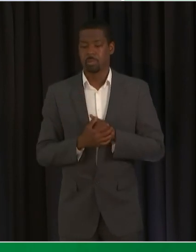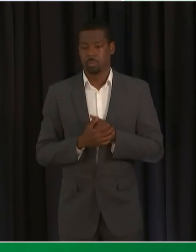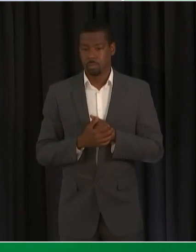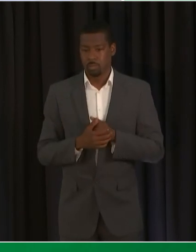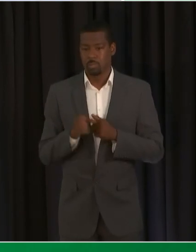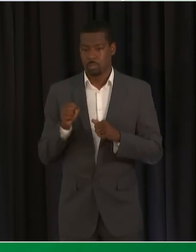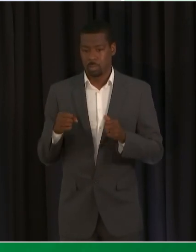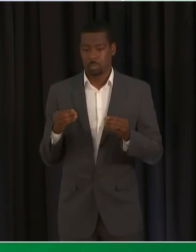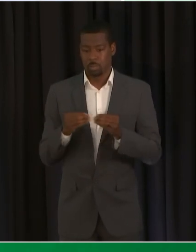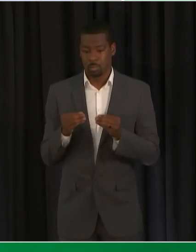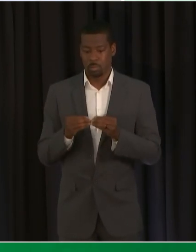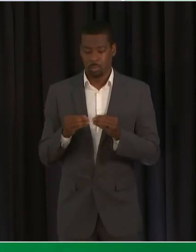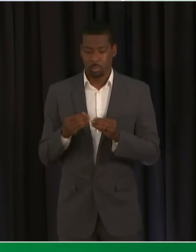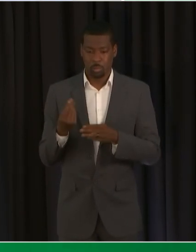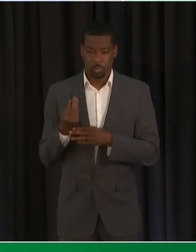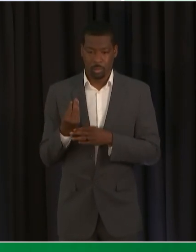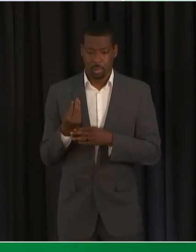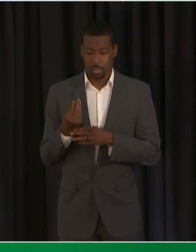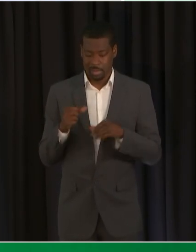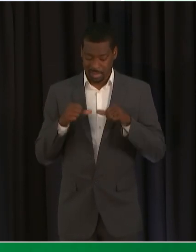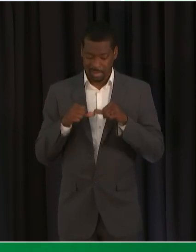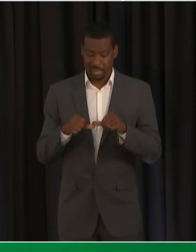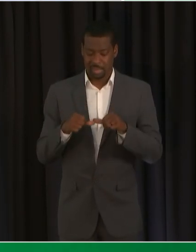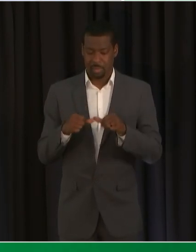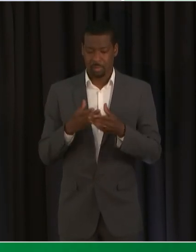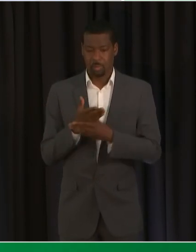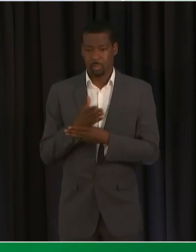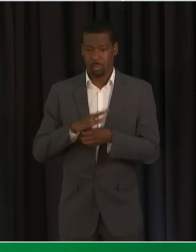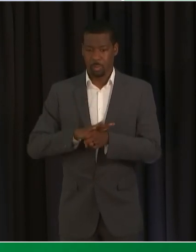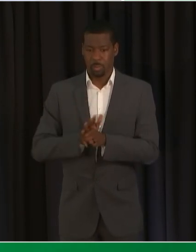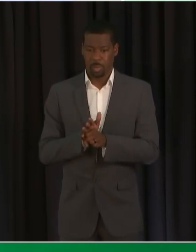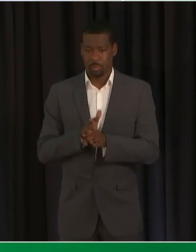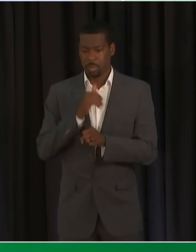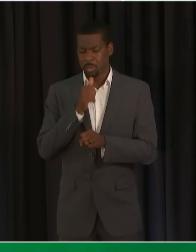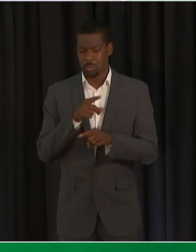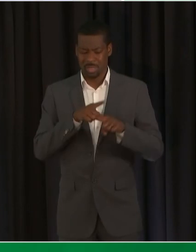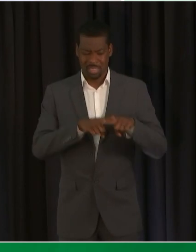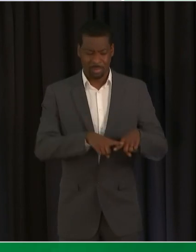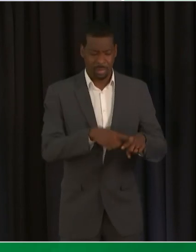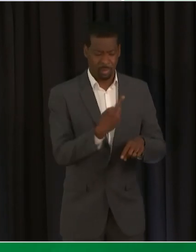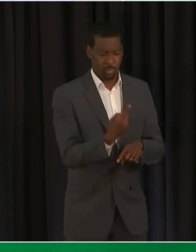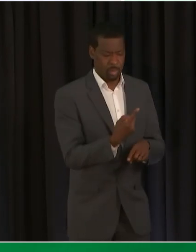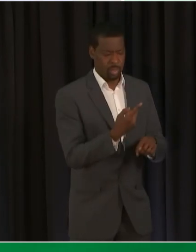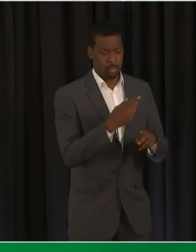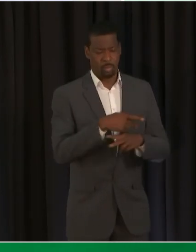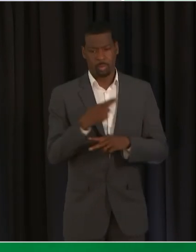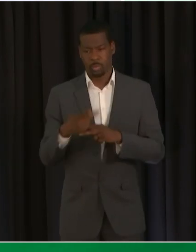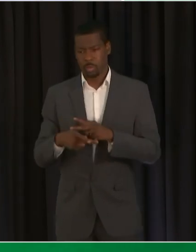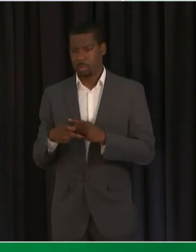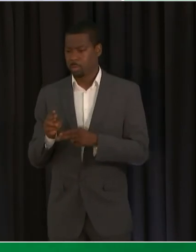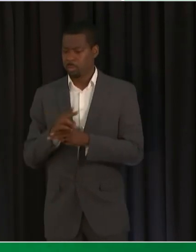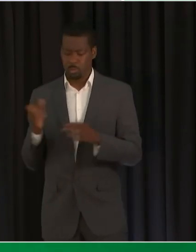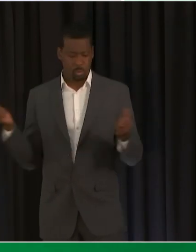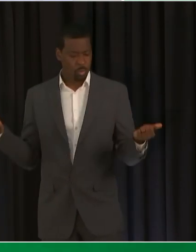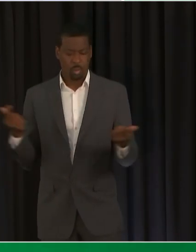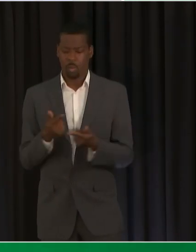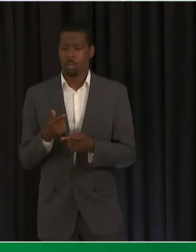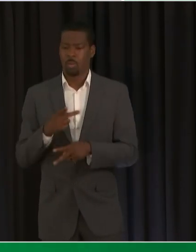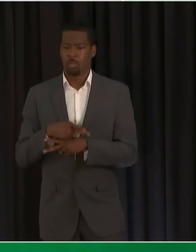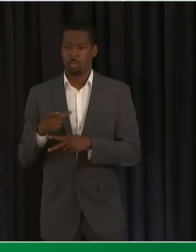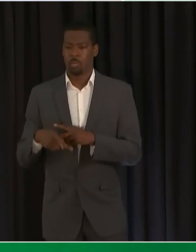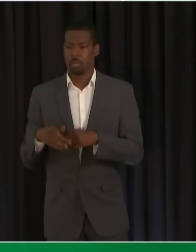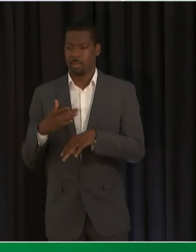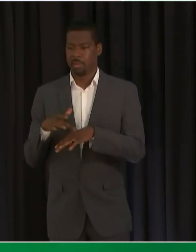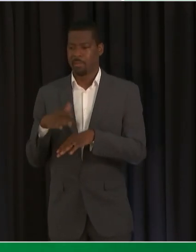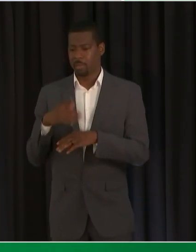money to sustain your business through the pandemic. So just don't rely on one federal government program. Use all the programs that